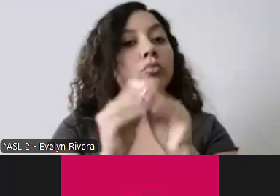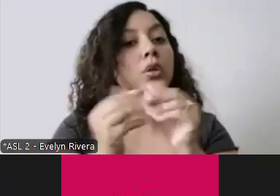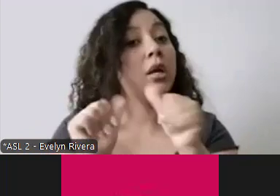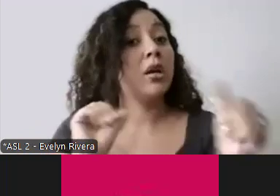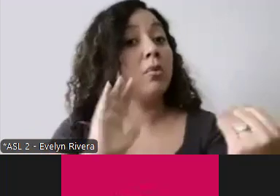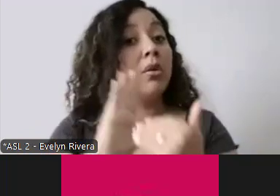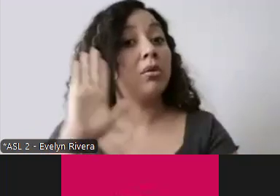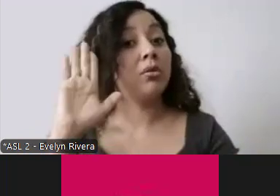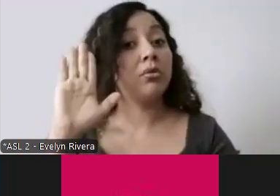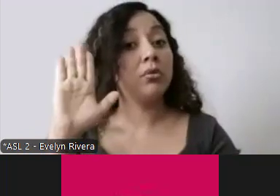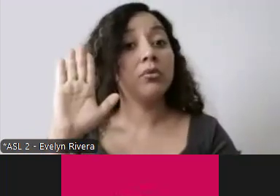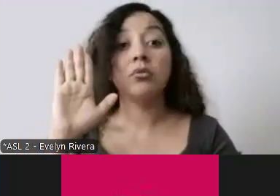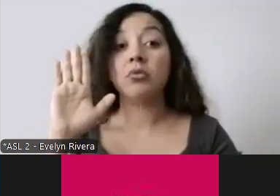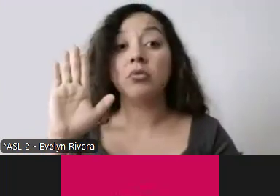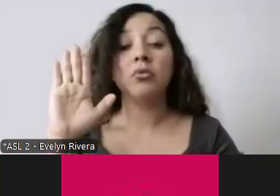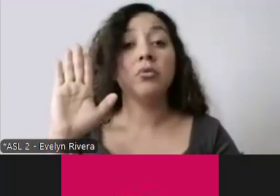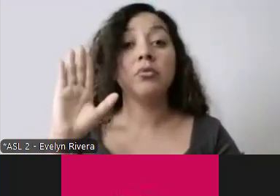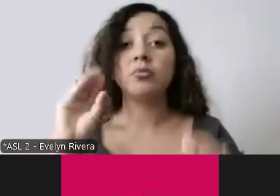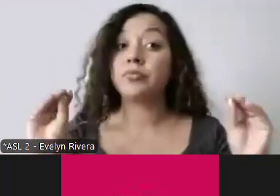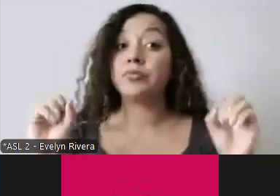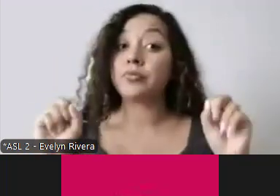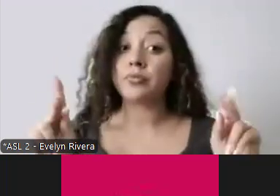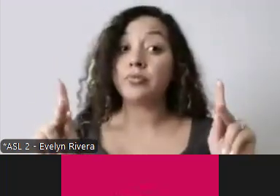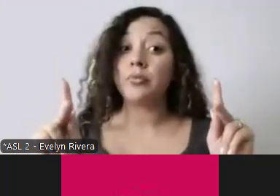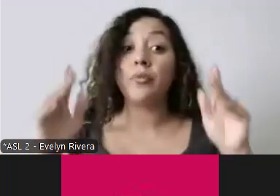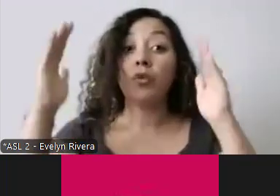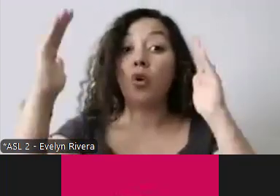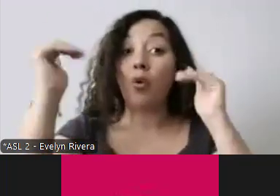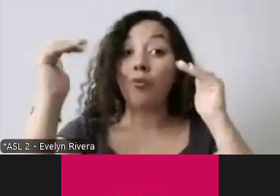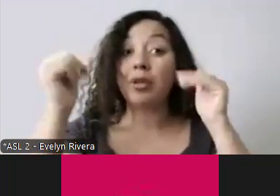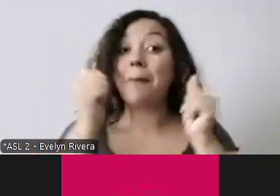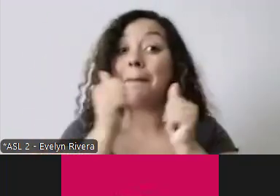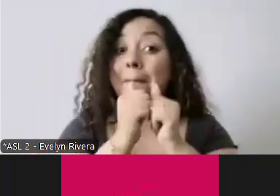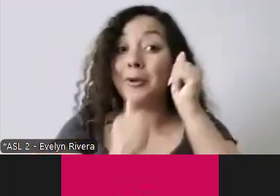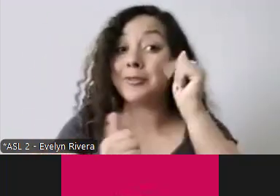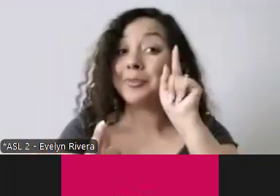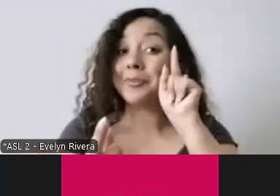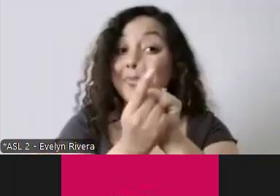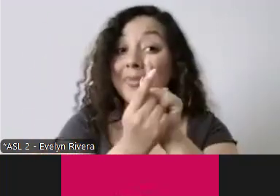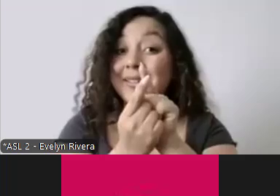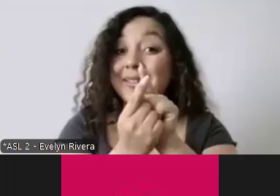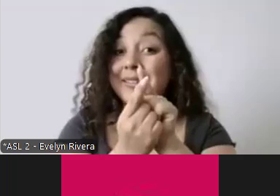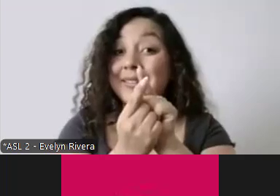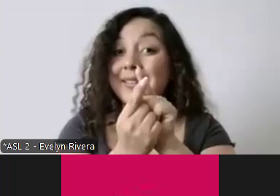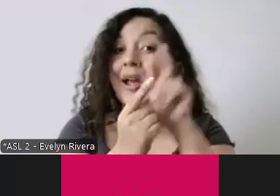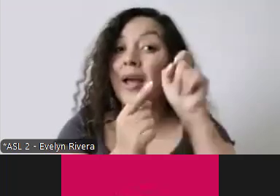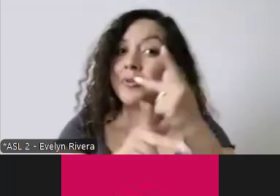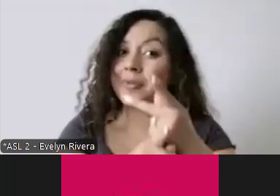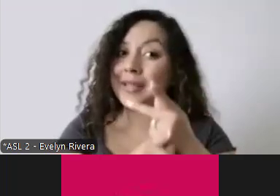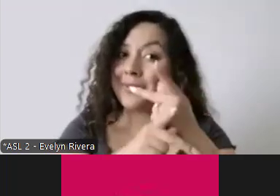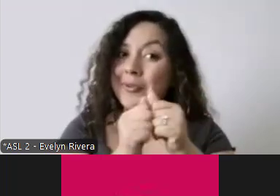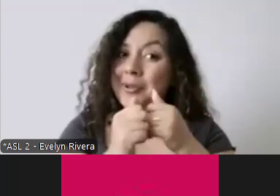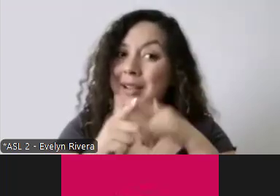Okay. So hopefully we will all meet you, not all, but most of you. I have to be careful with my language